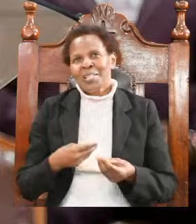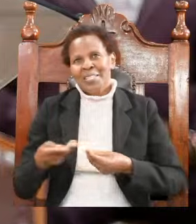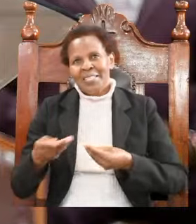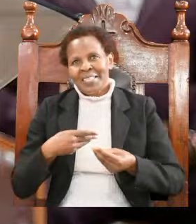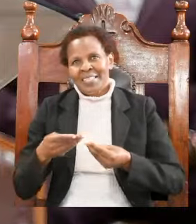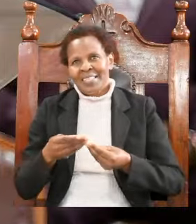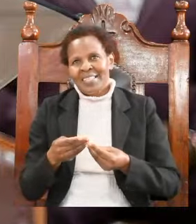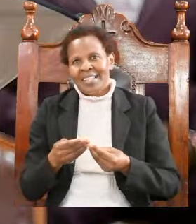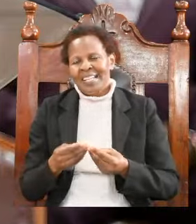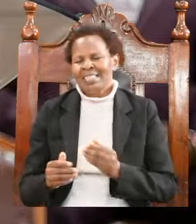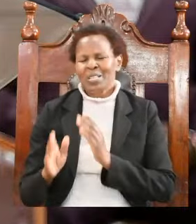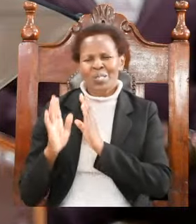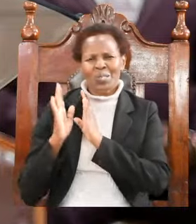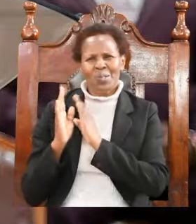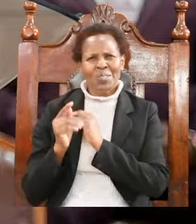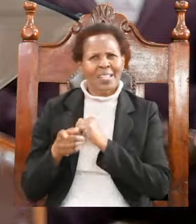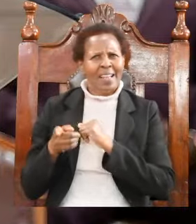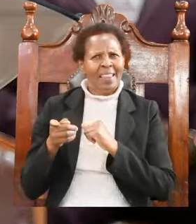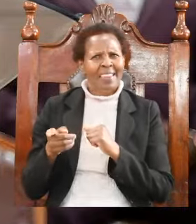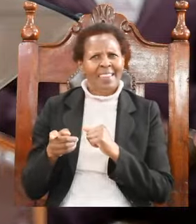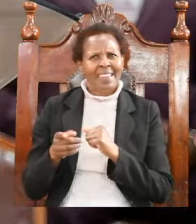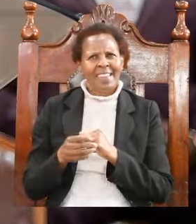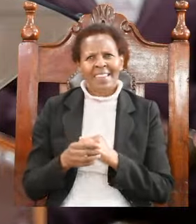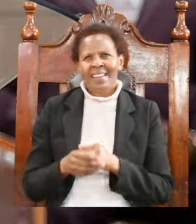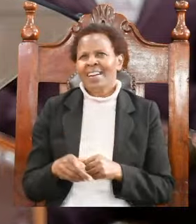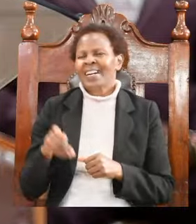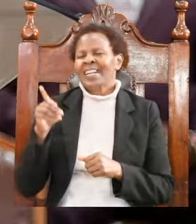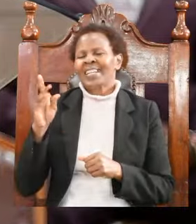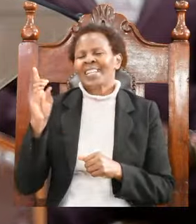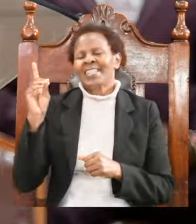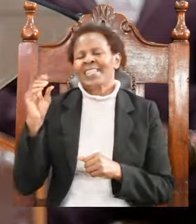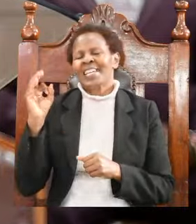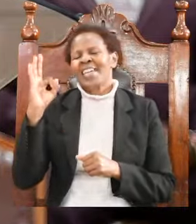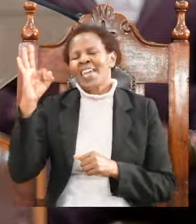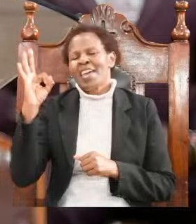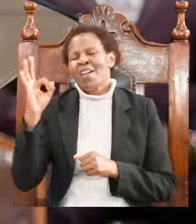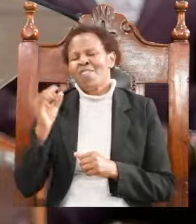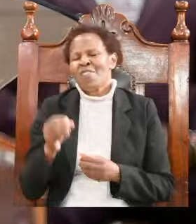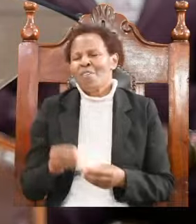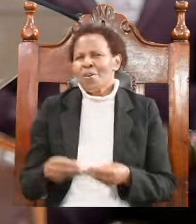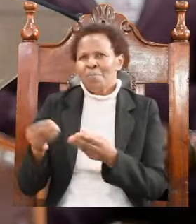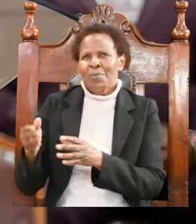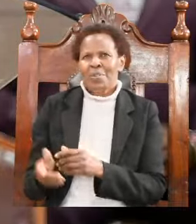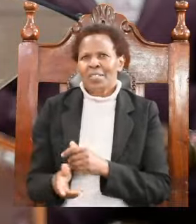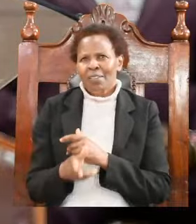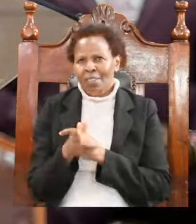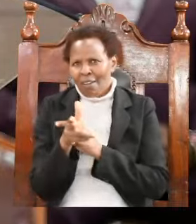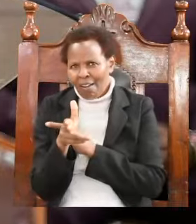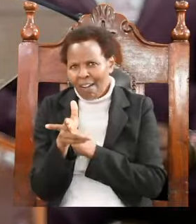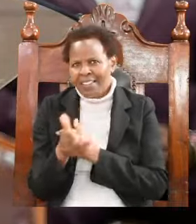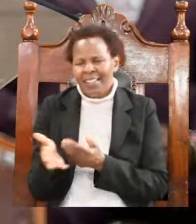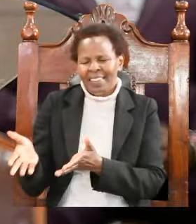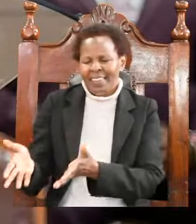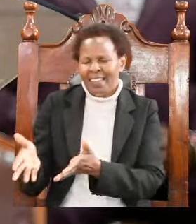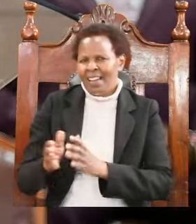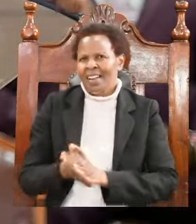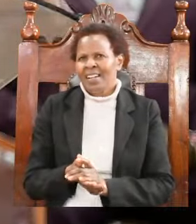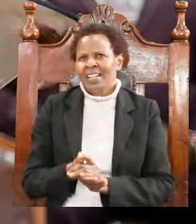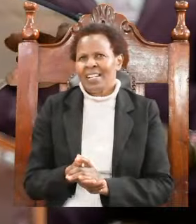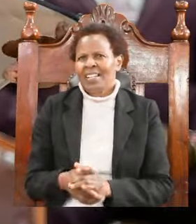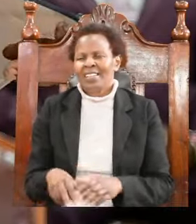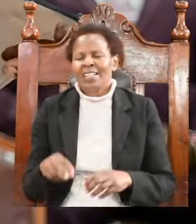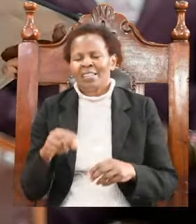askari wa askari KDF ama wengine amewekelea gun hapo kando, alafu wamekaa the other